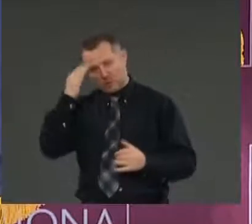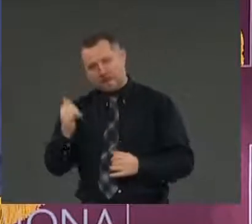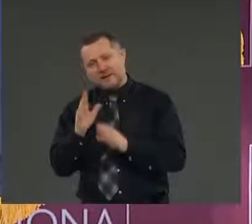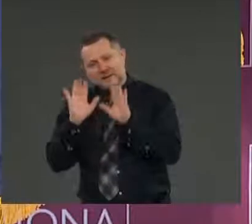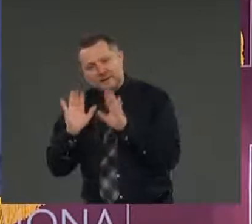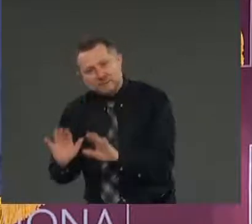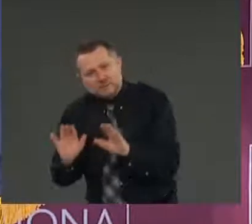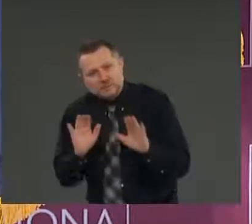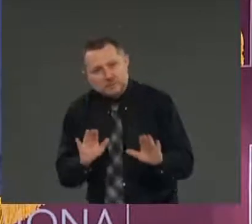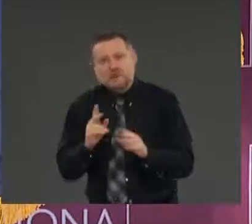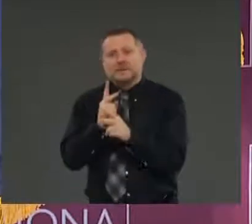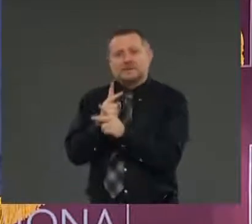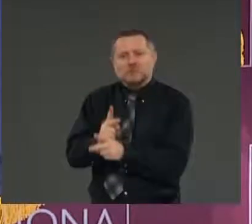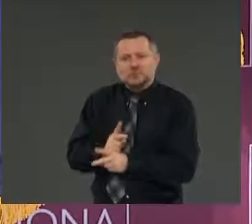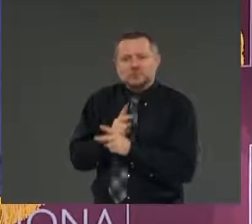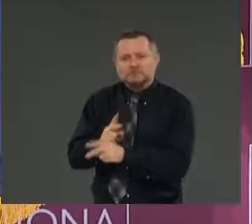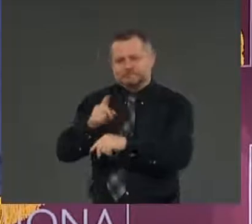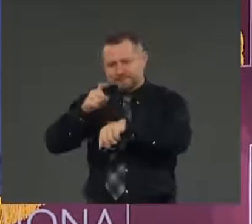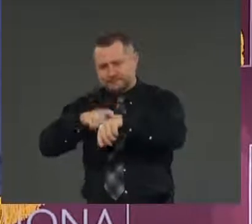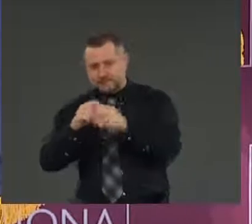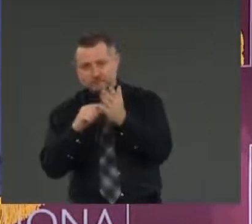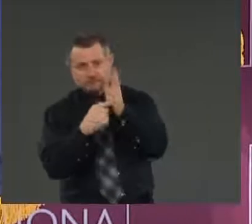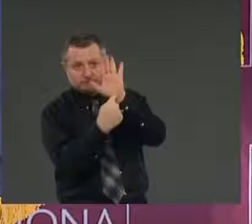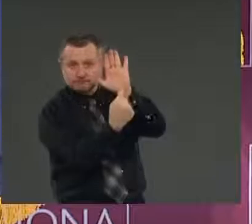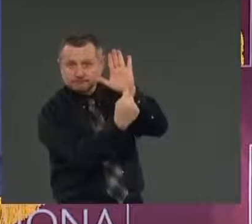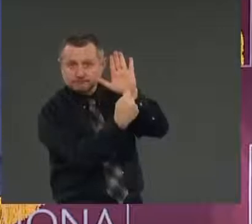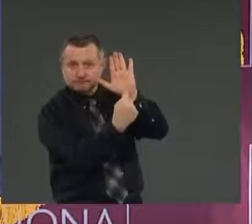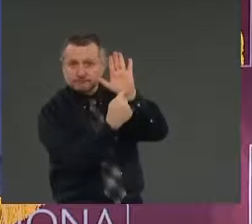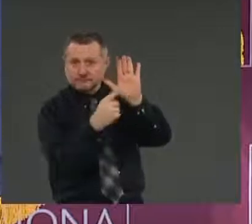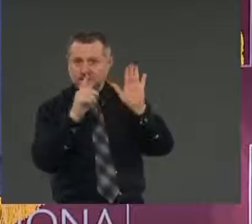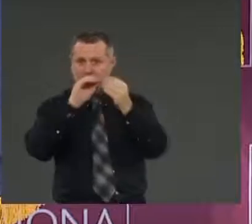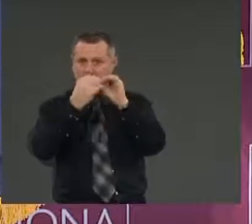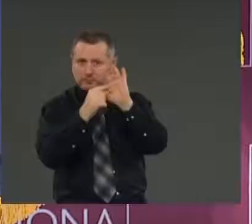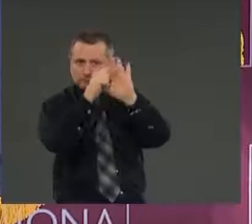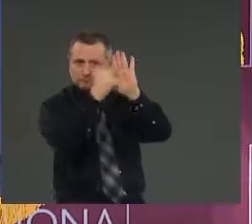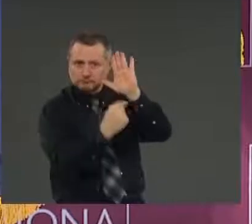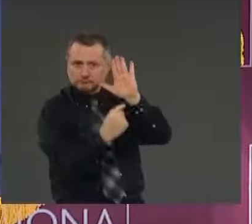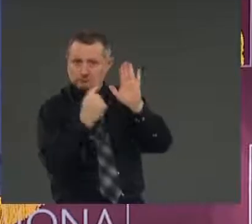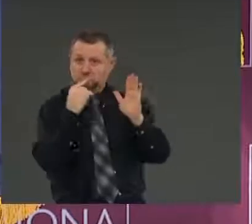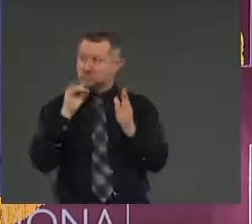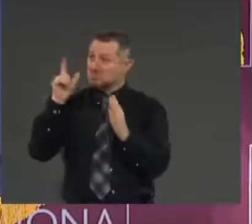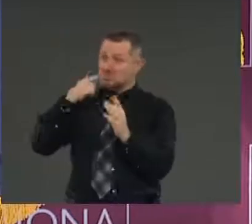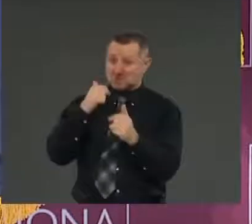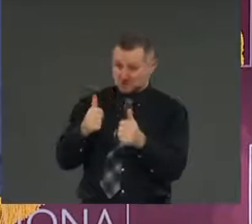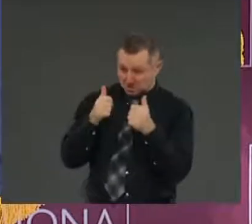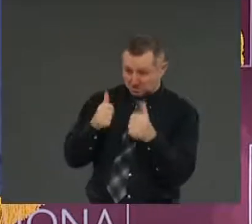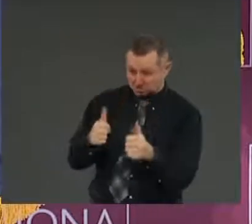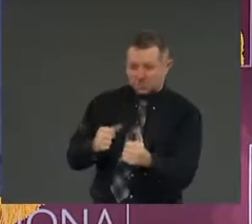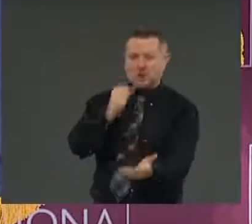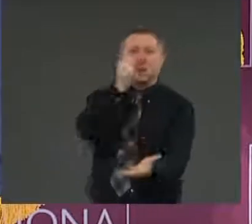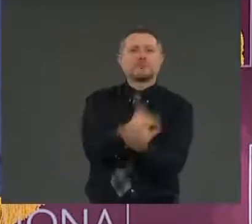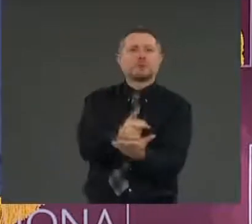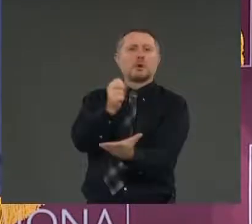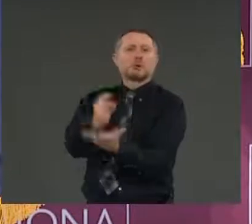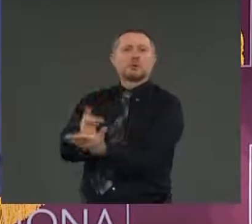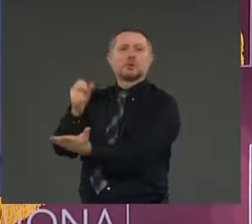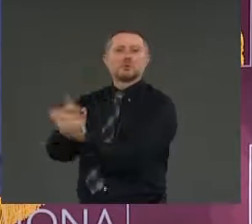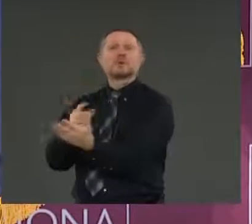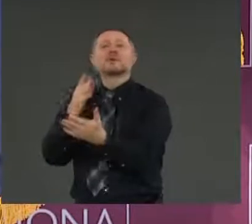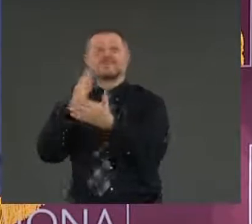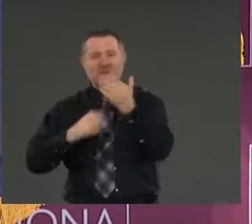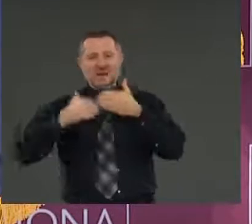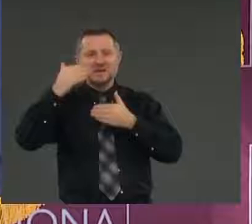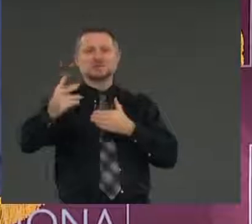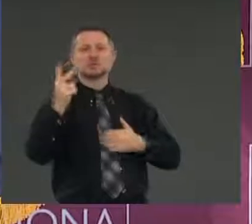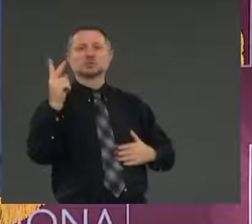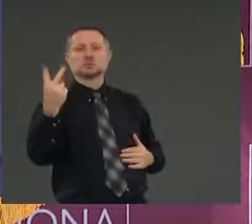wanted to have the best minds review all the data to give us their opinion. They've all signed off on it. And the difference between this